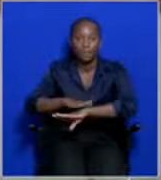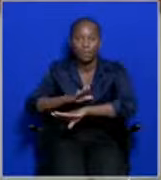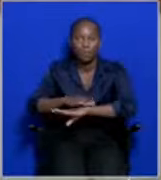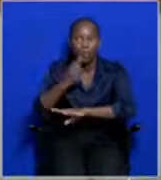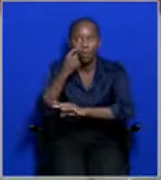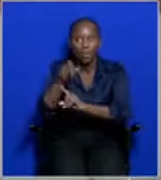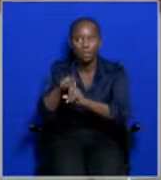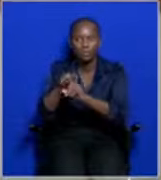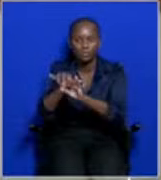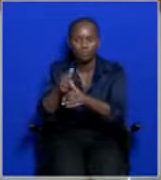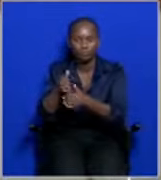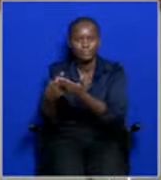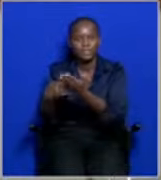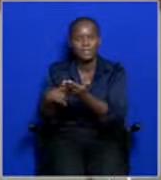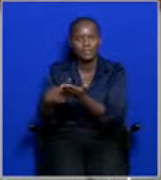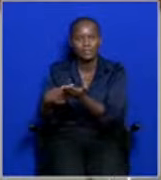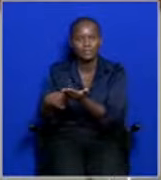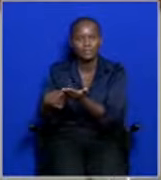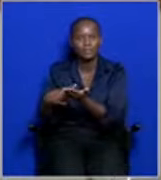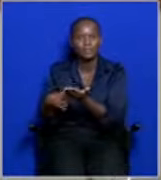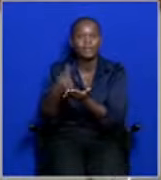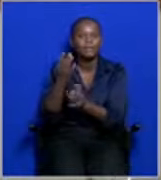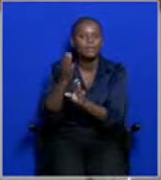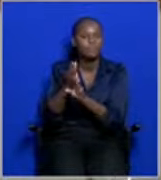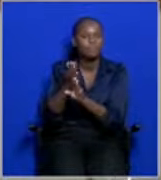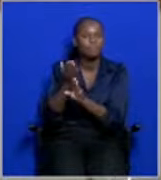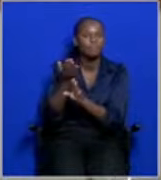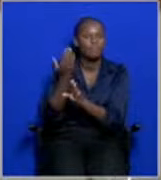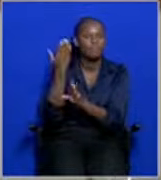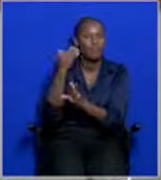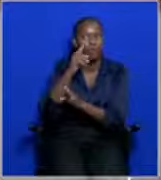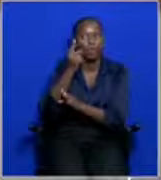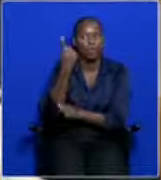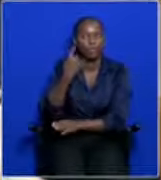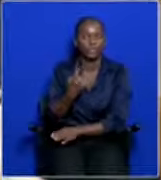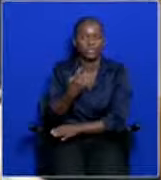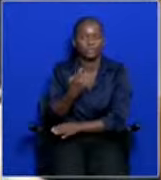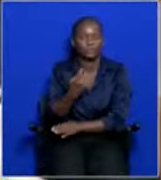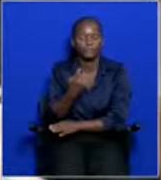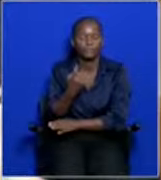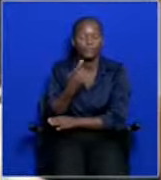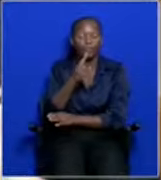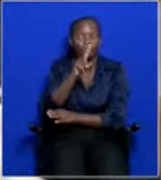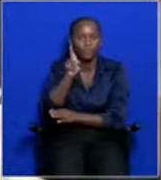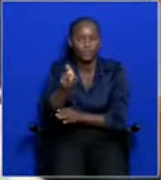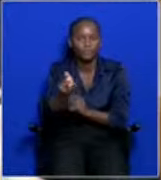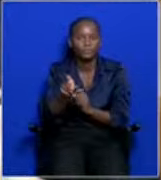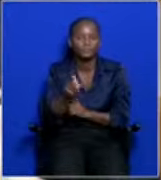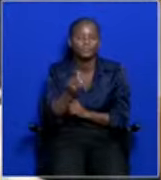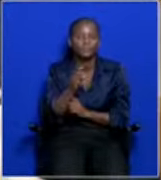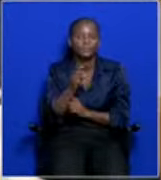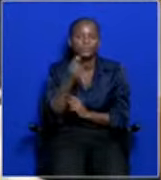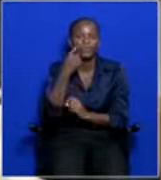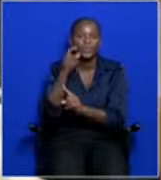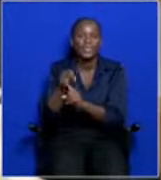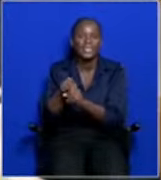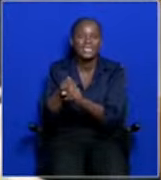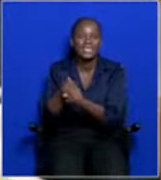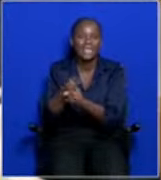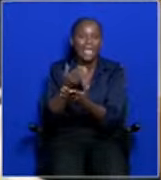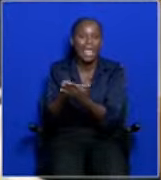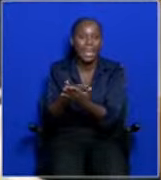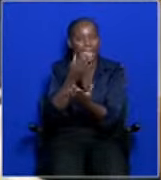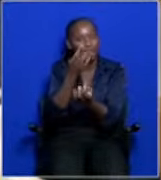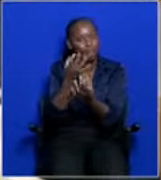As I understand it, the witness can only inform the commissioners how they do it. As to